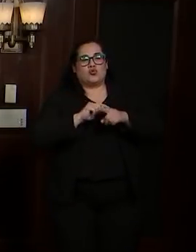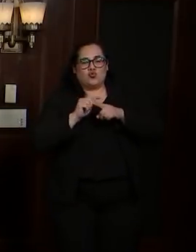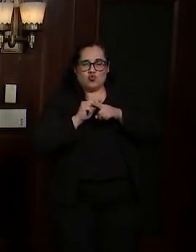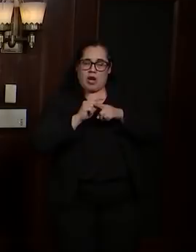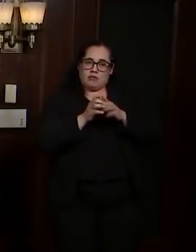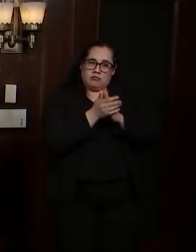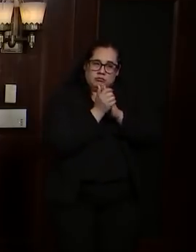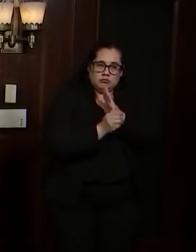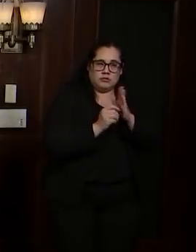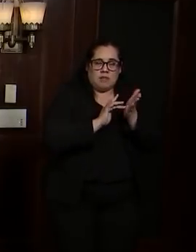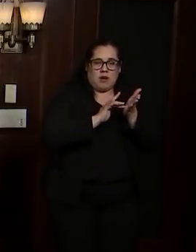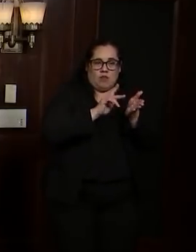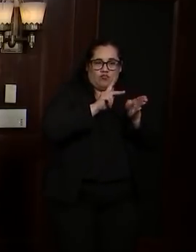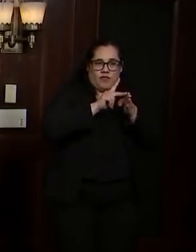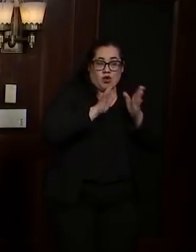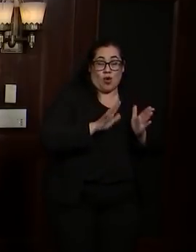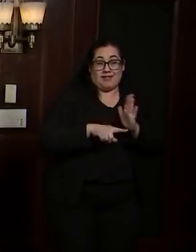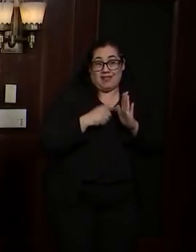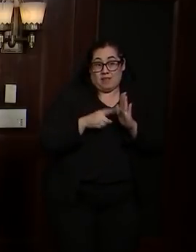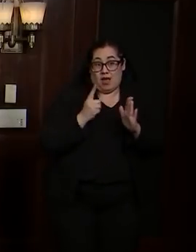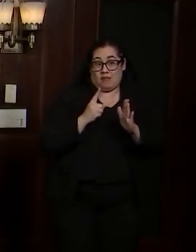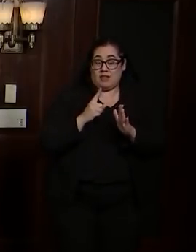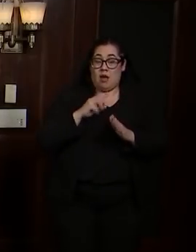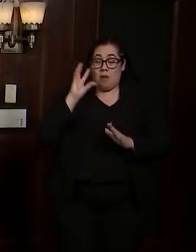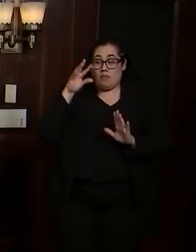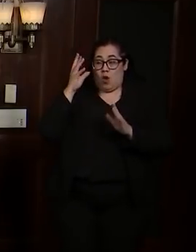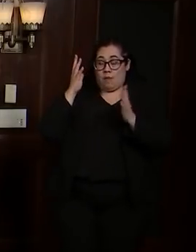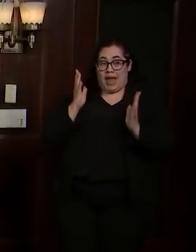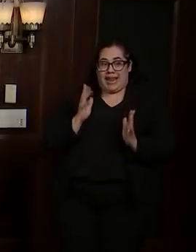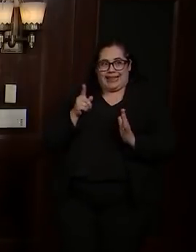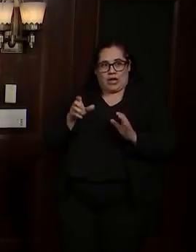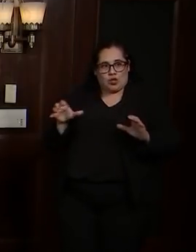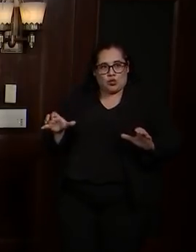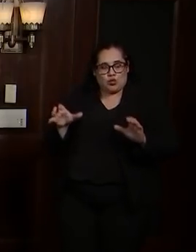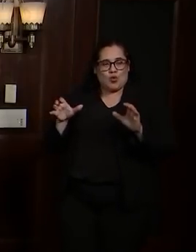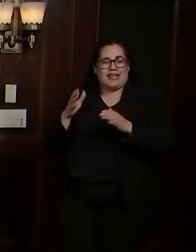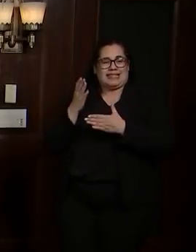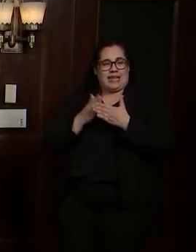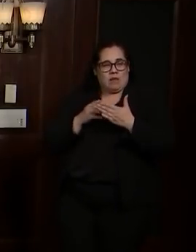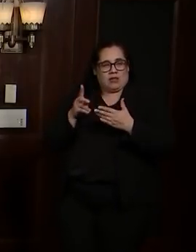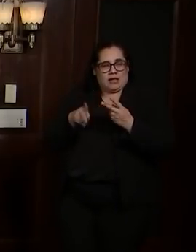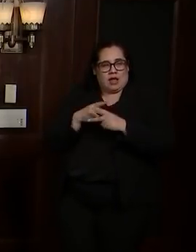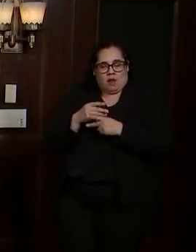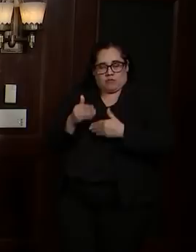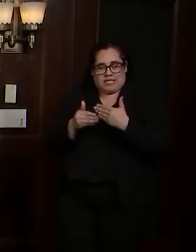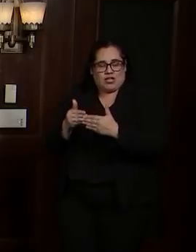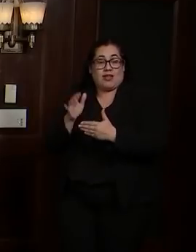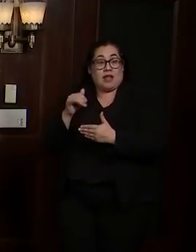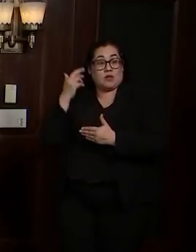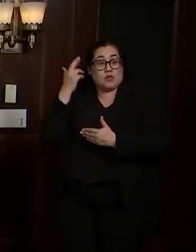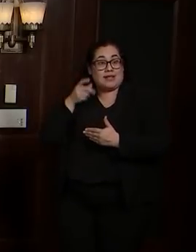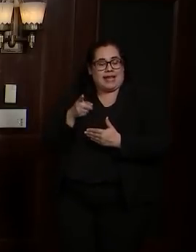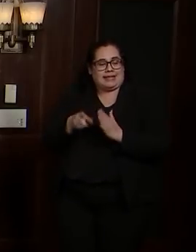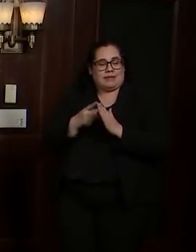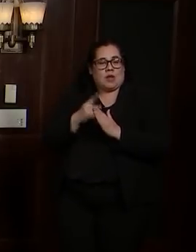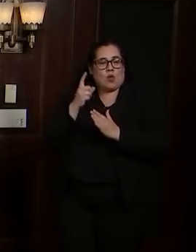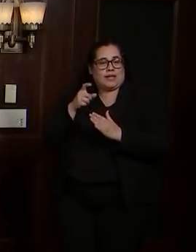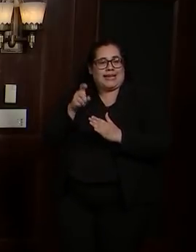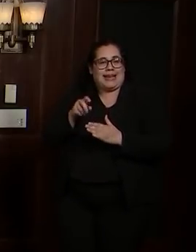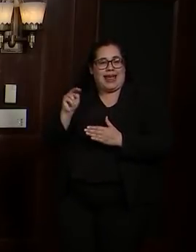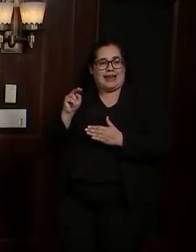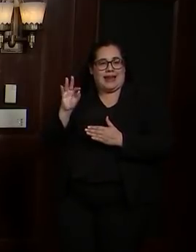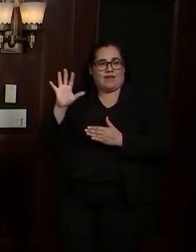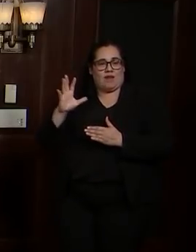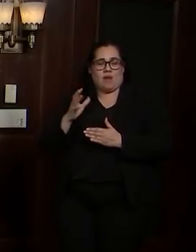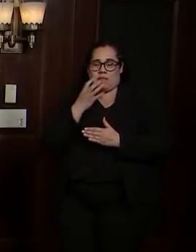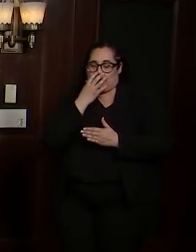medical professional. Sometimes, in fact, our paramedics are performing some of these procedures, and that's why they sometimes will need an